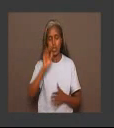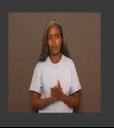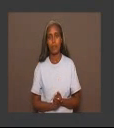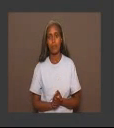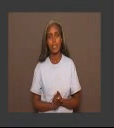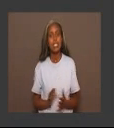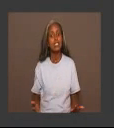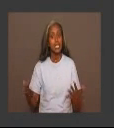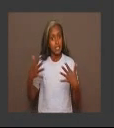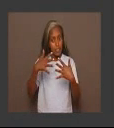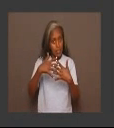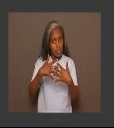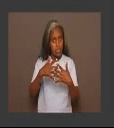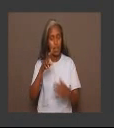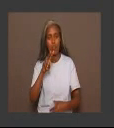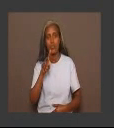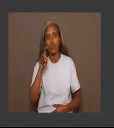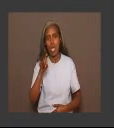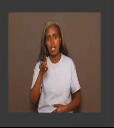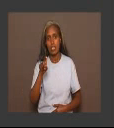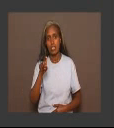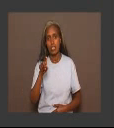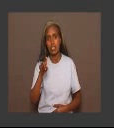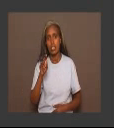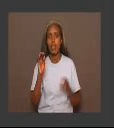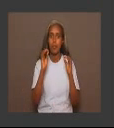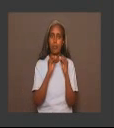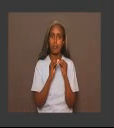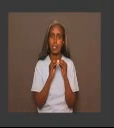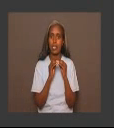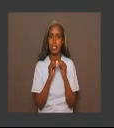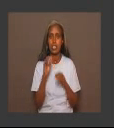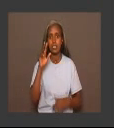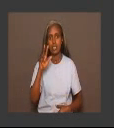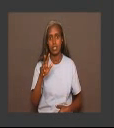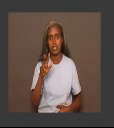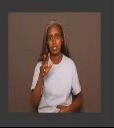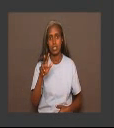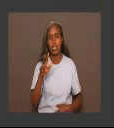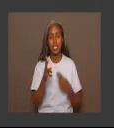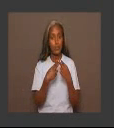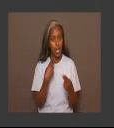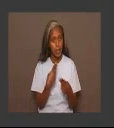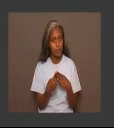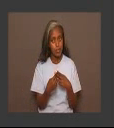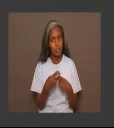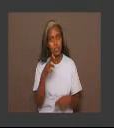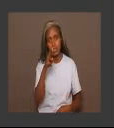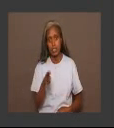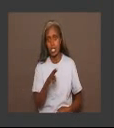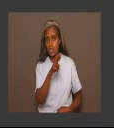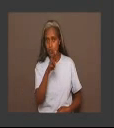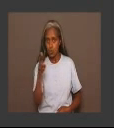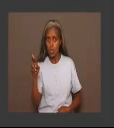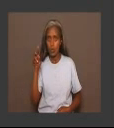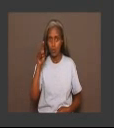The integral of 2x plus 3 times the